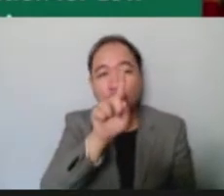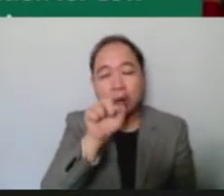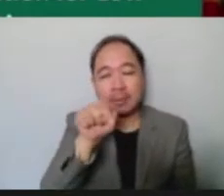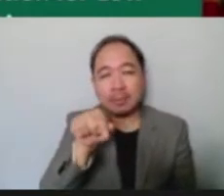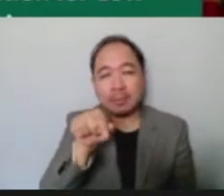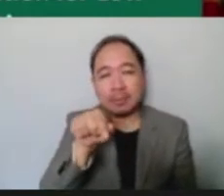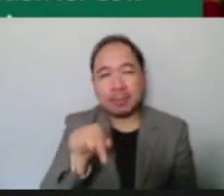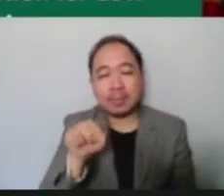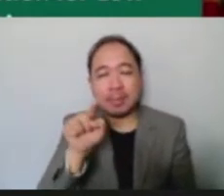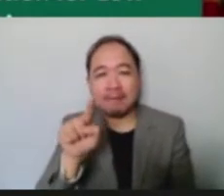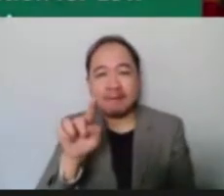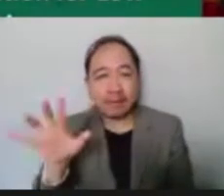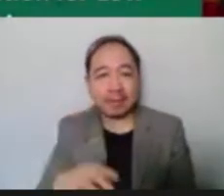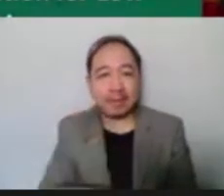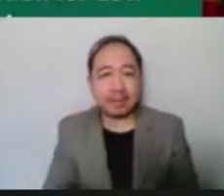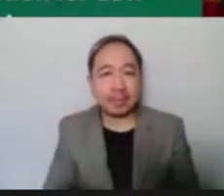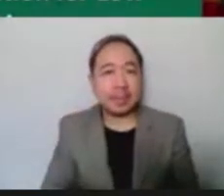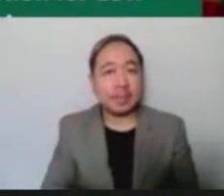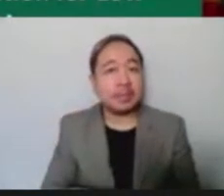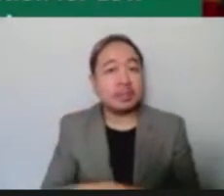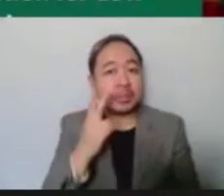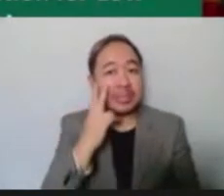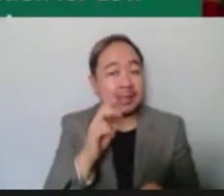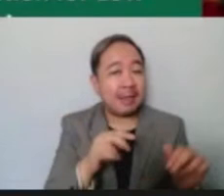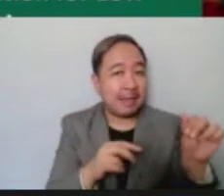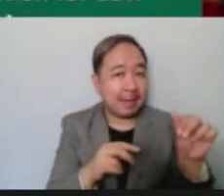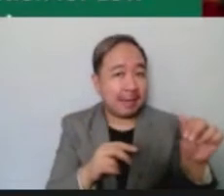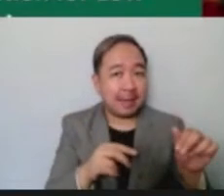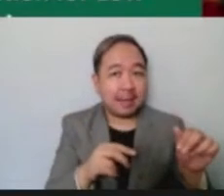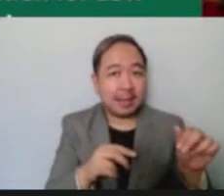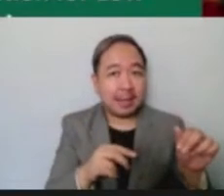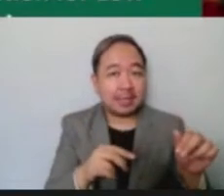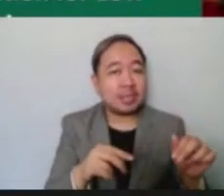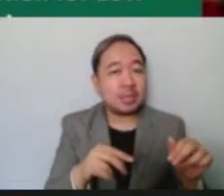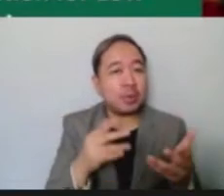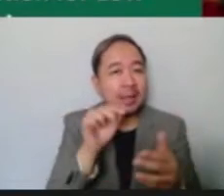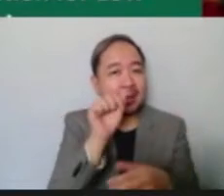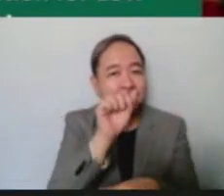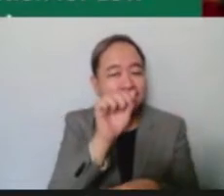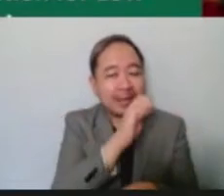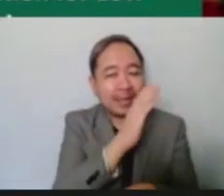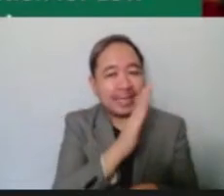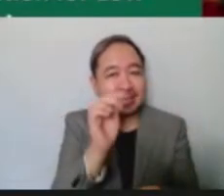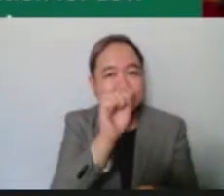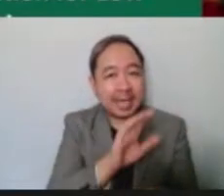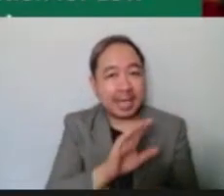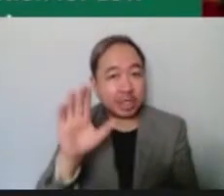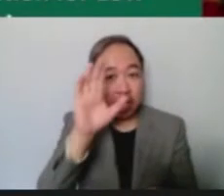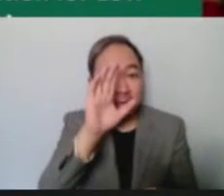acidity position monitoring Network in East Asia enet Japan